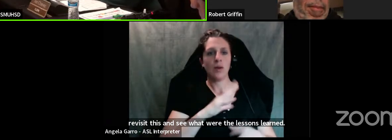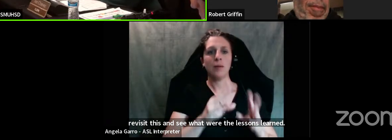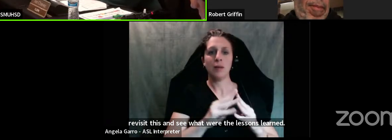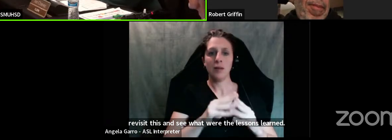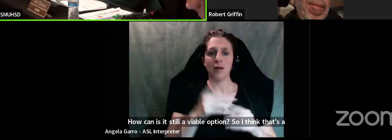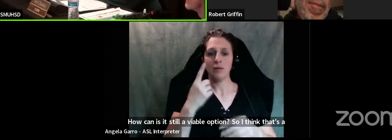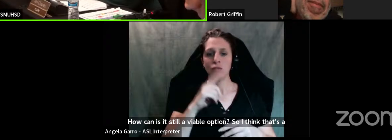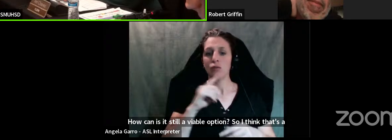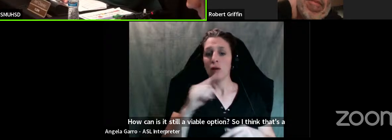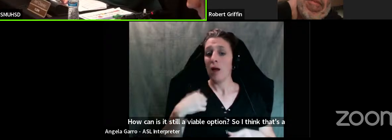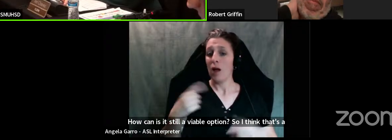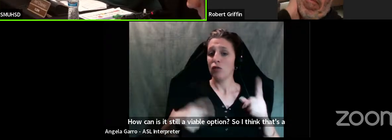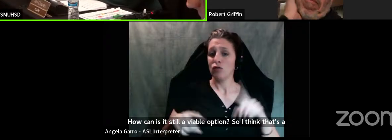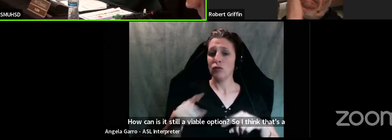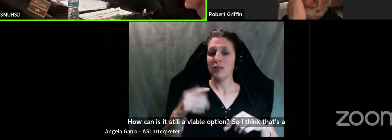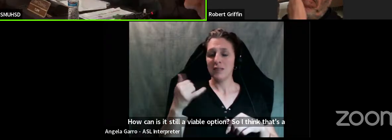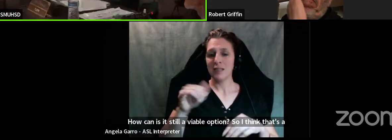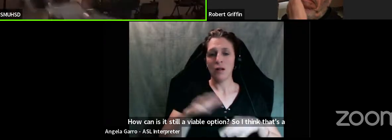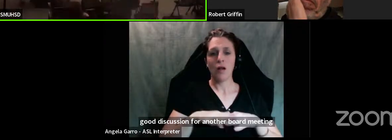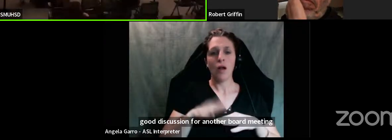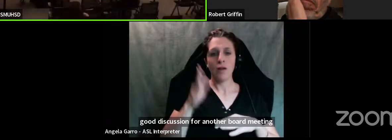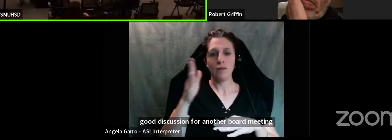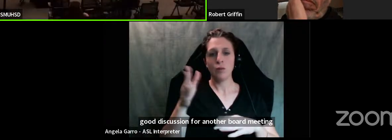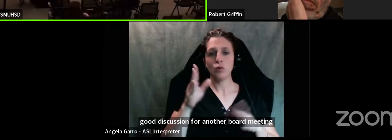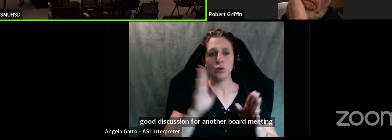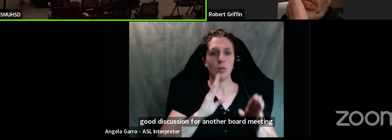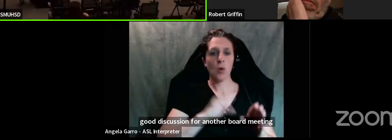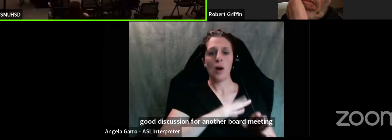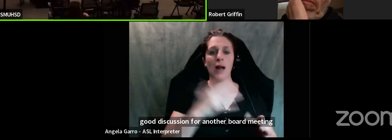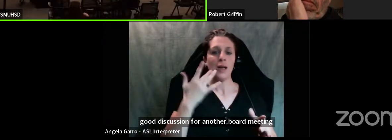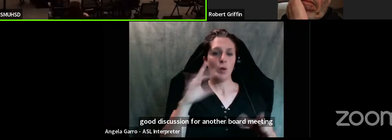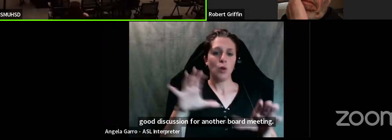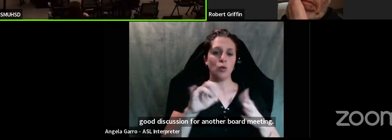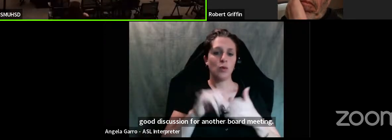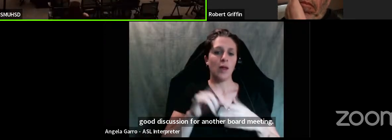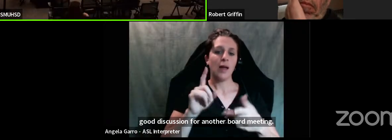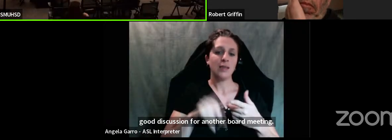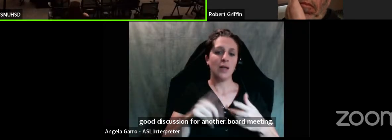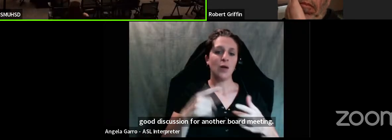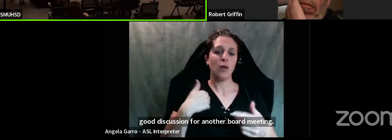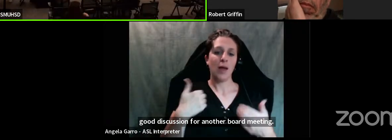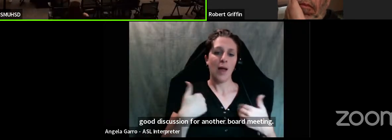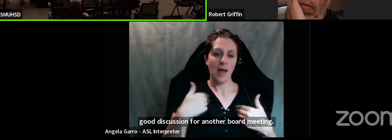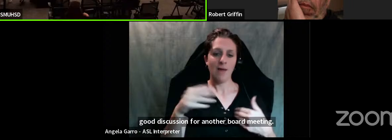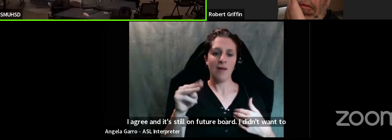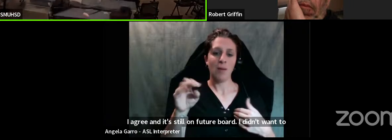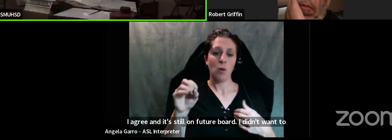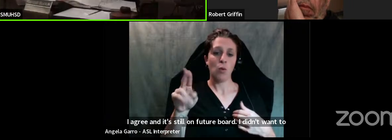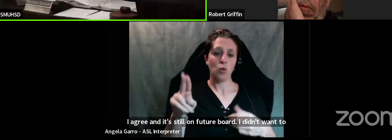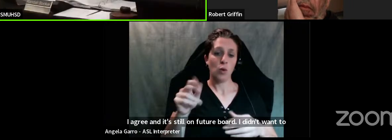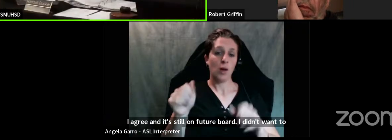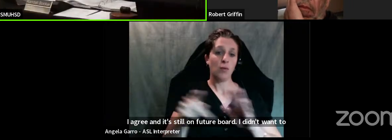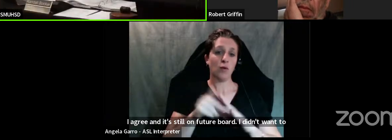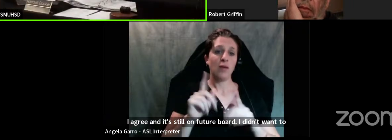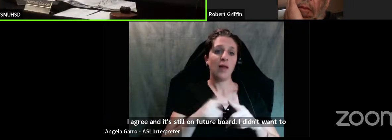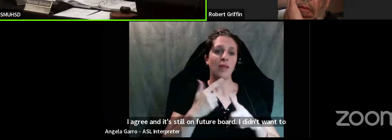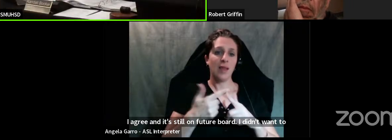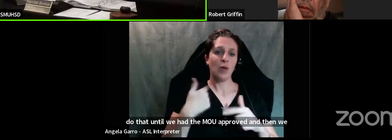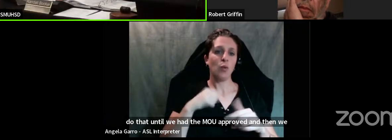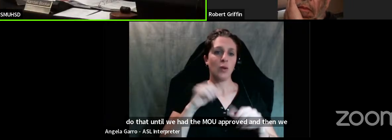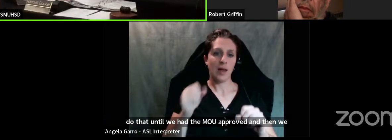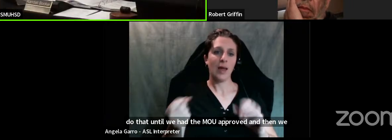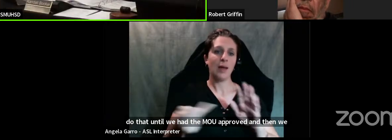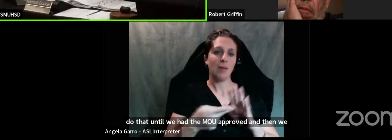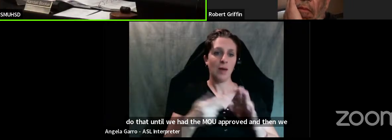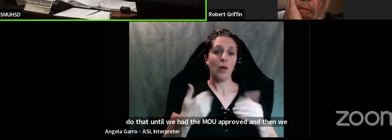time I later. agree. And it's still on future board. I didn't want to do that until we had the MOU approved. And then we can come back and say, okay, we got this